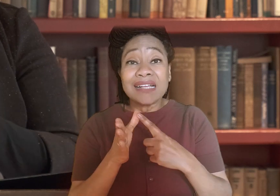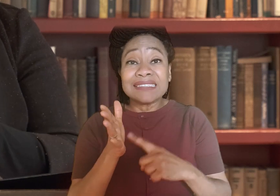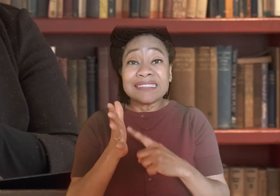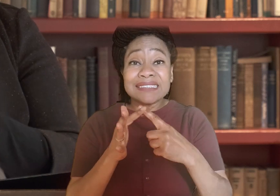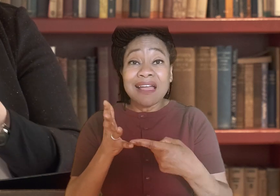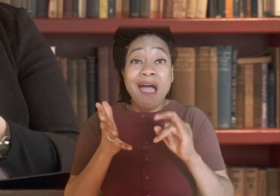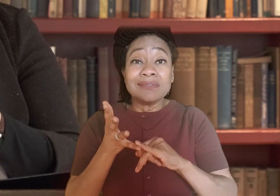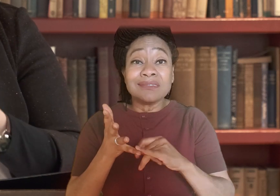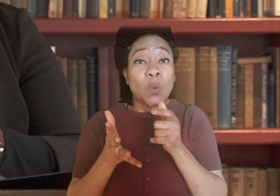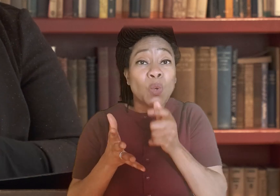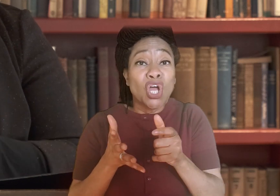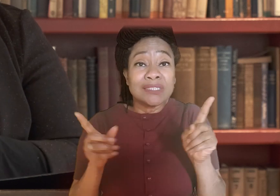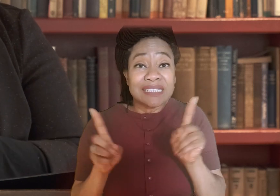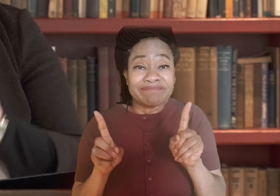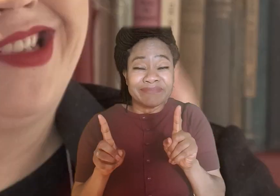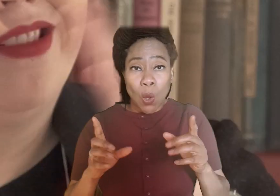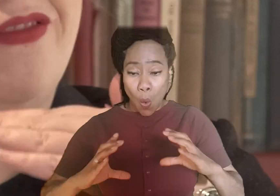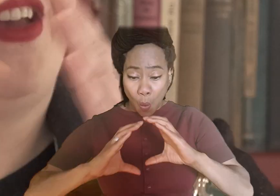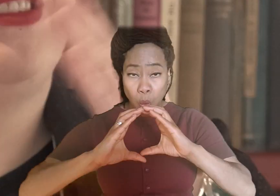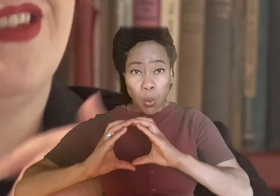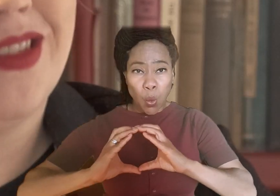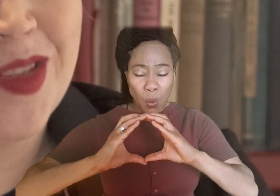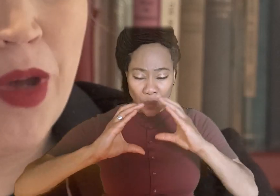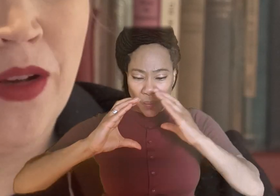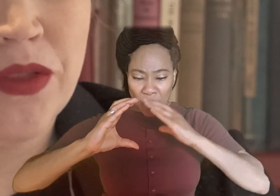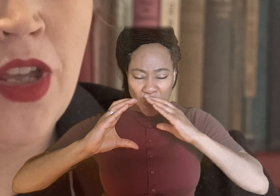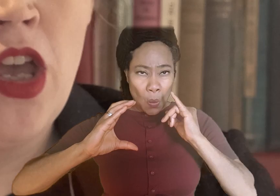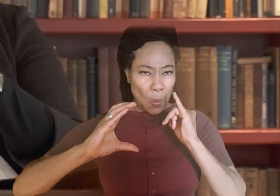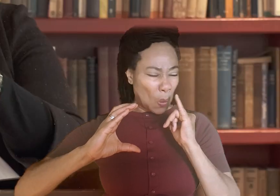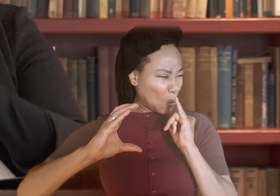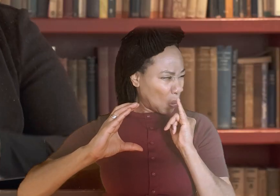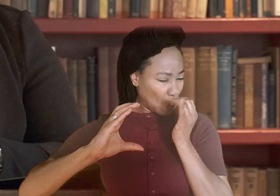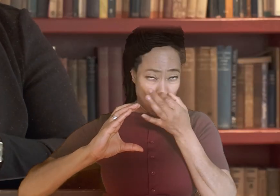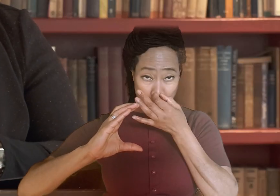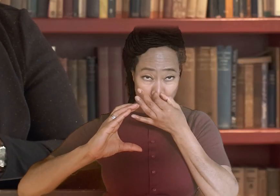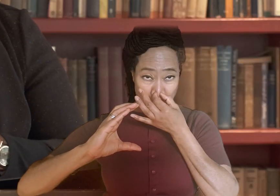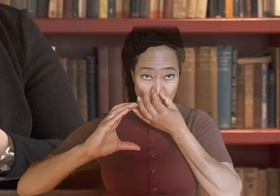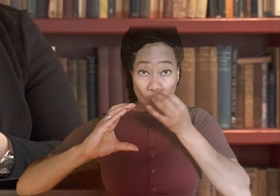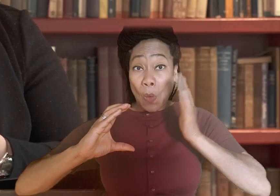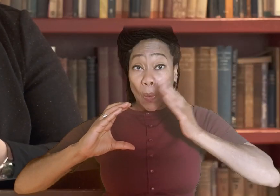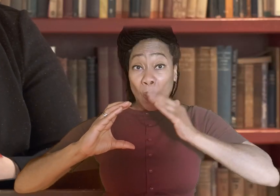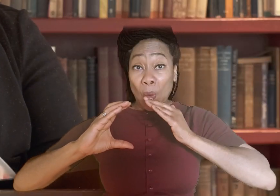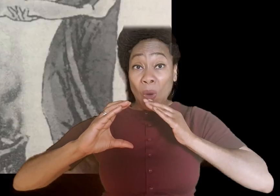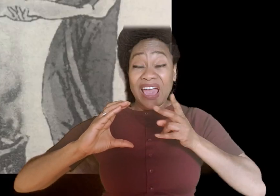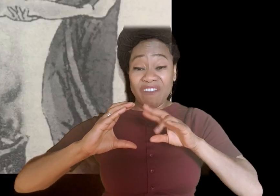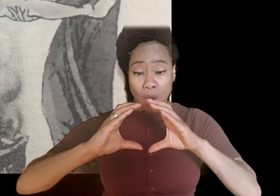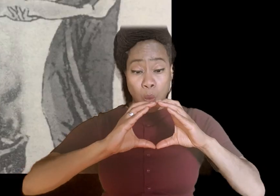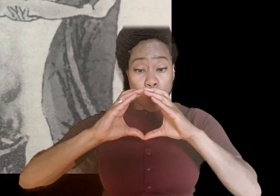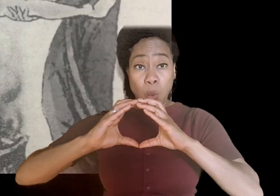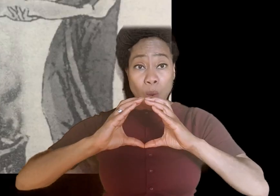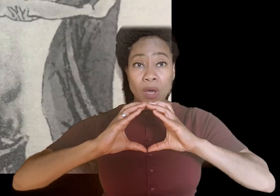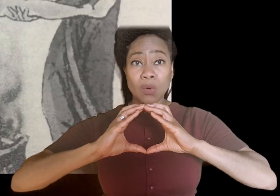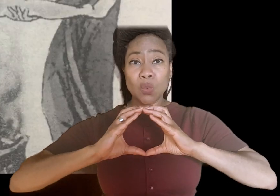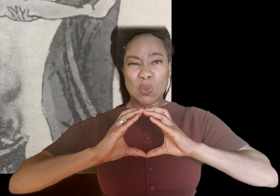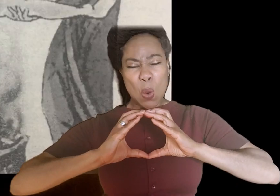smell and had a particular aversion to fetid smells. So, if the womb was too low weighed